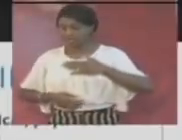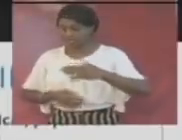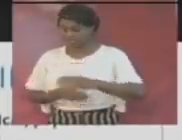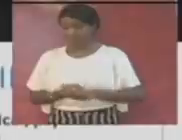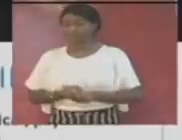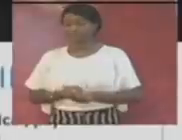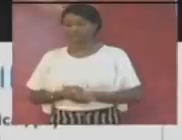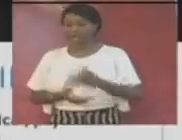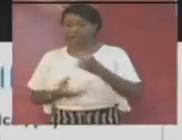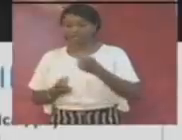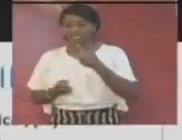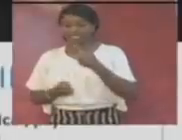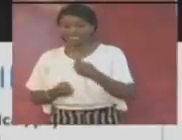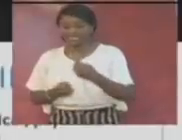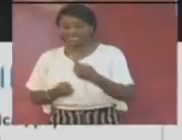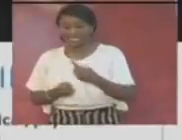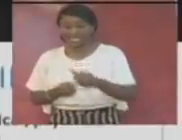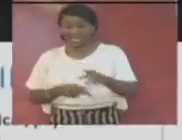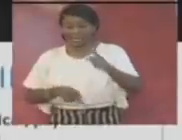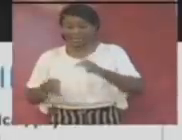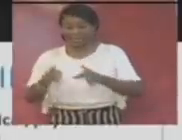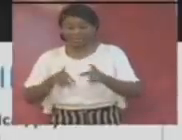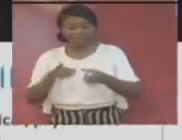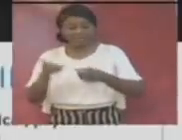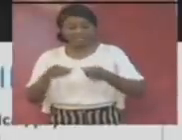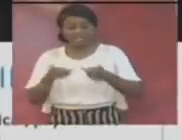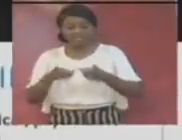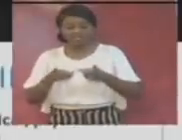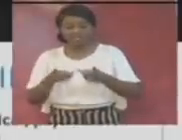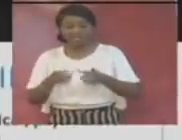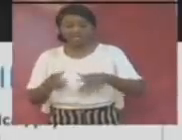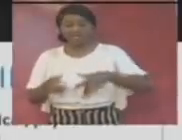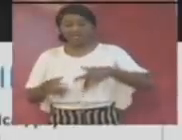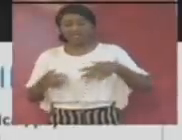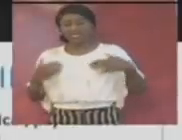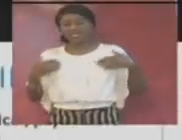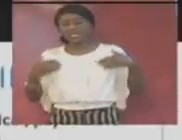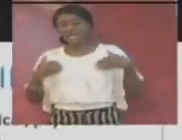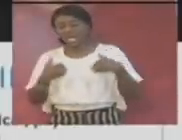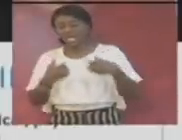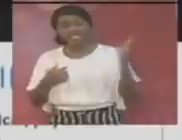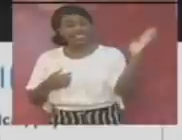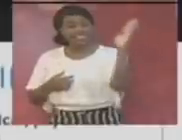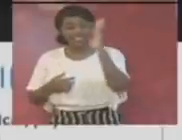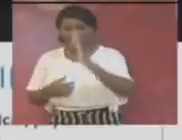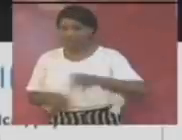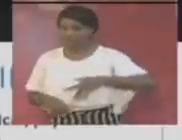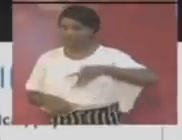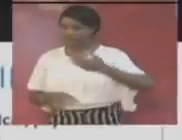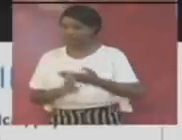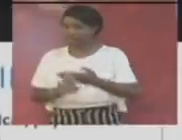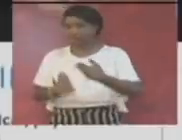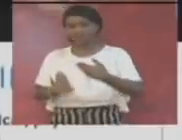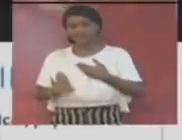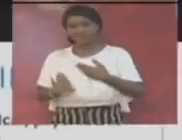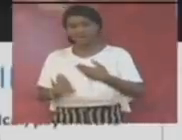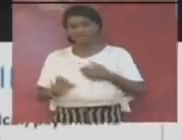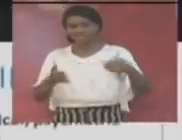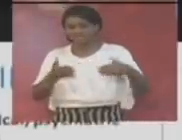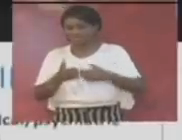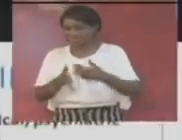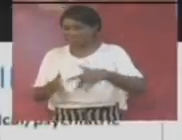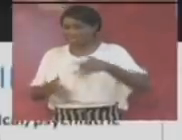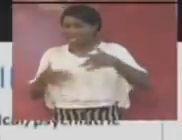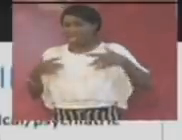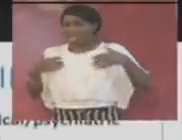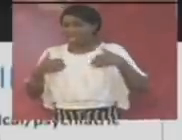word profound, as our patients describe this fatigue as unlike anything they've ever experienced before. As can be